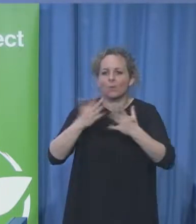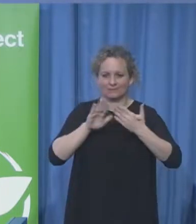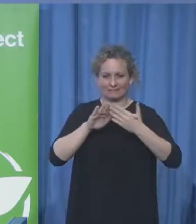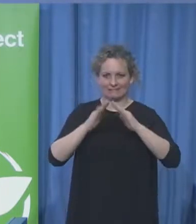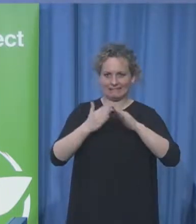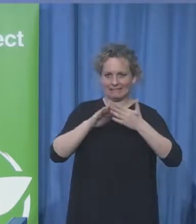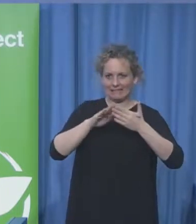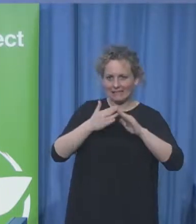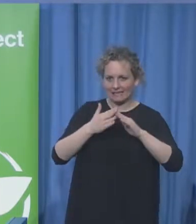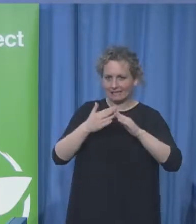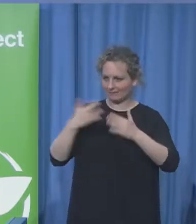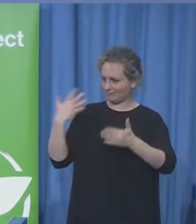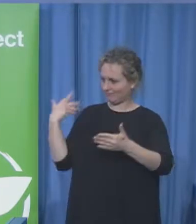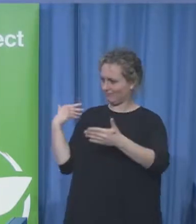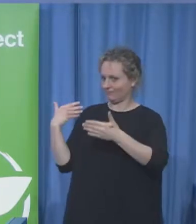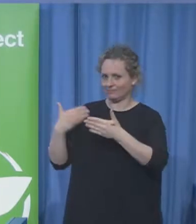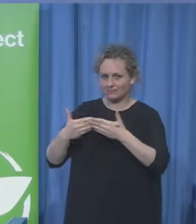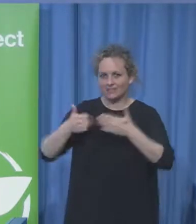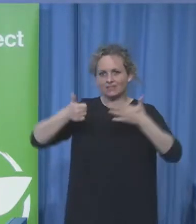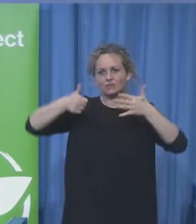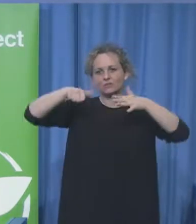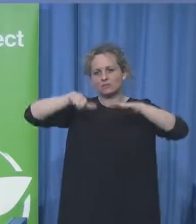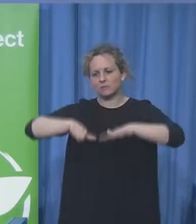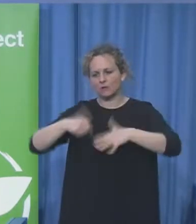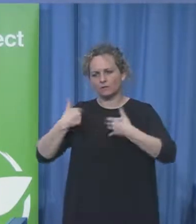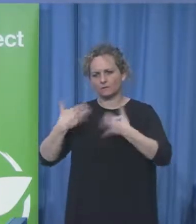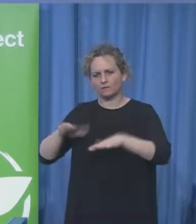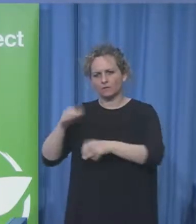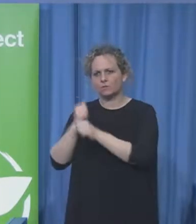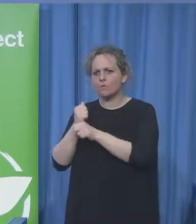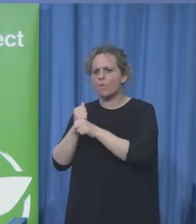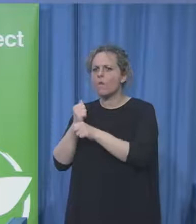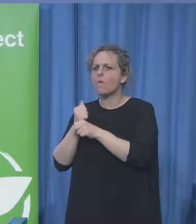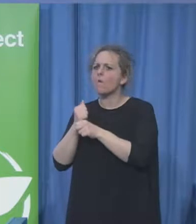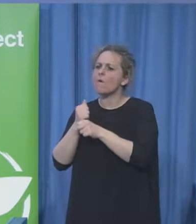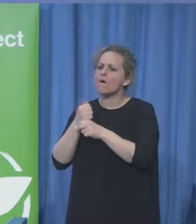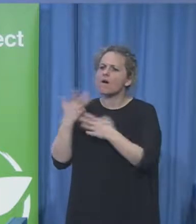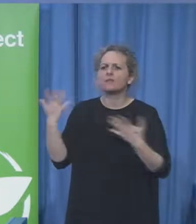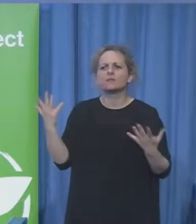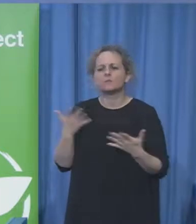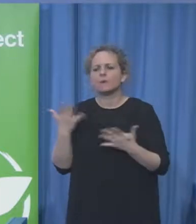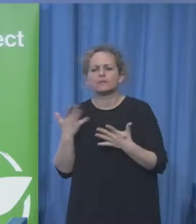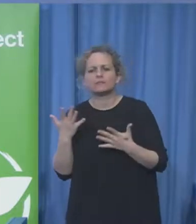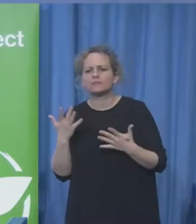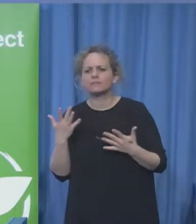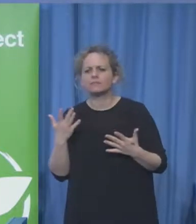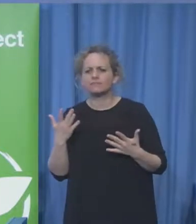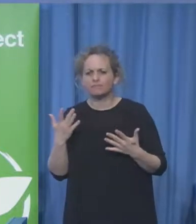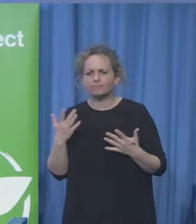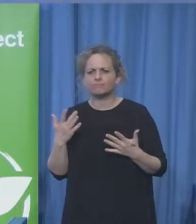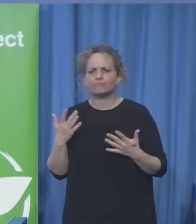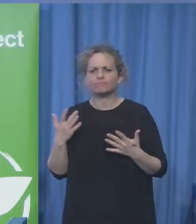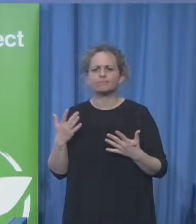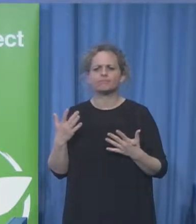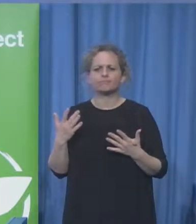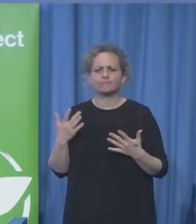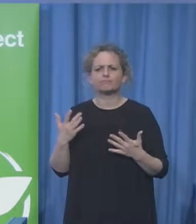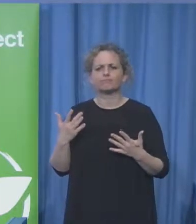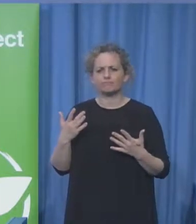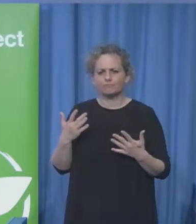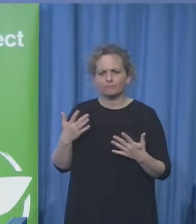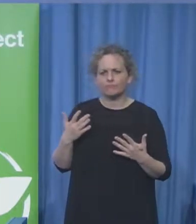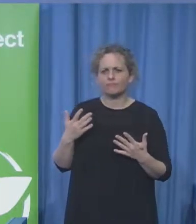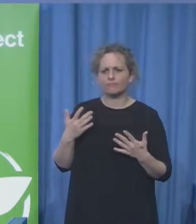to impact the development of this international agreement that was being developed